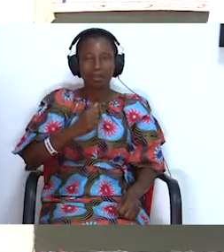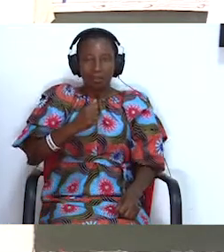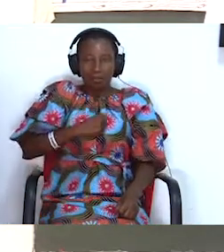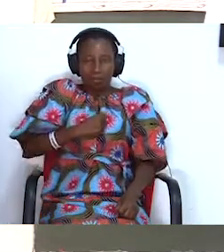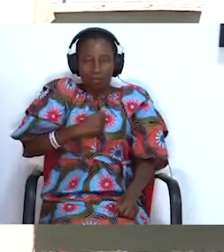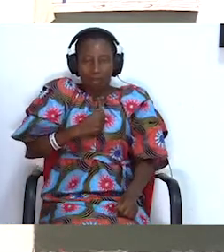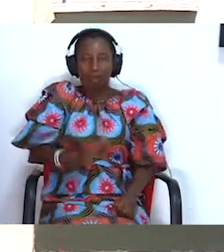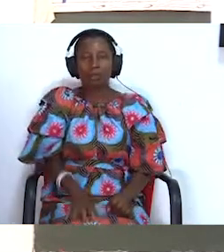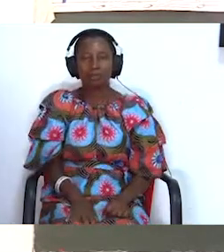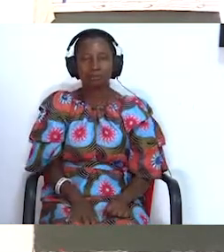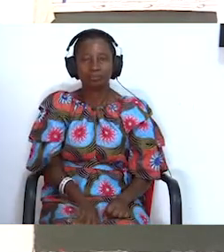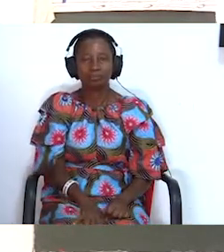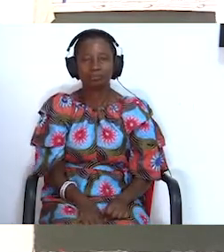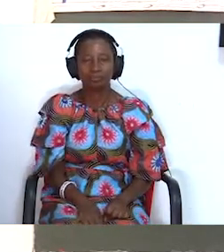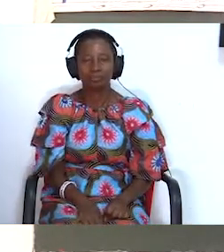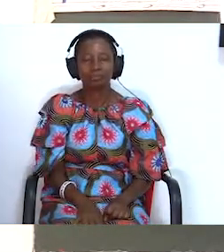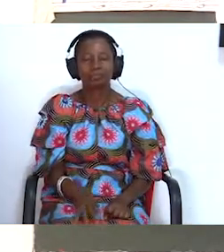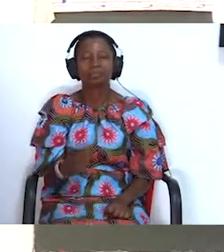hands on my arm,